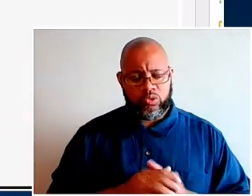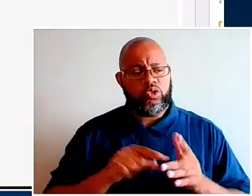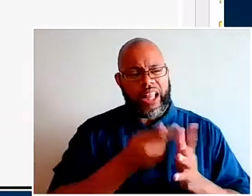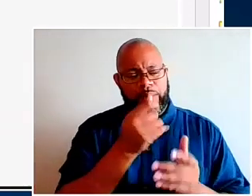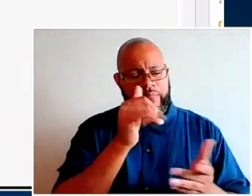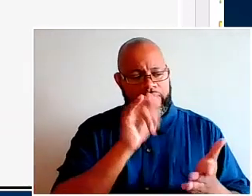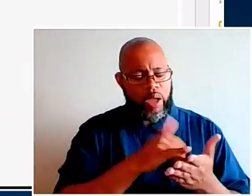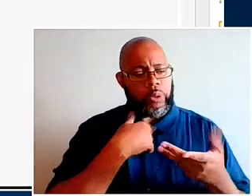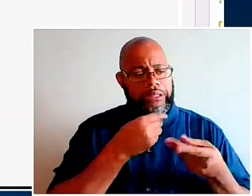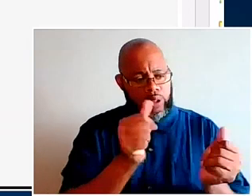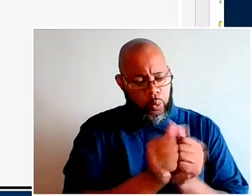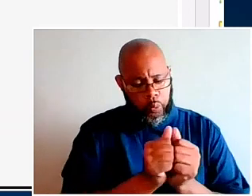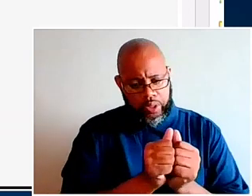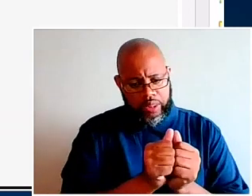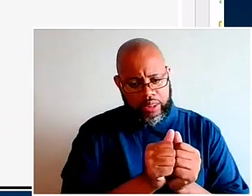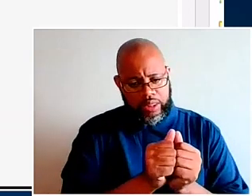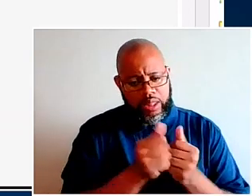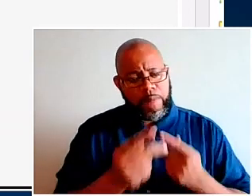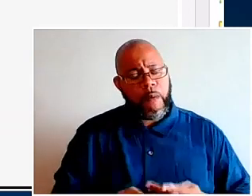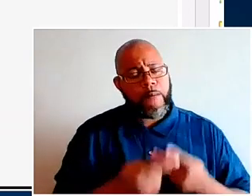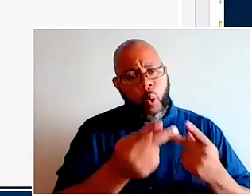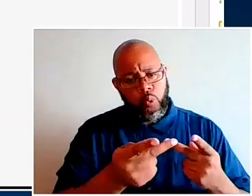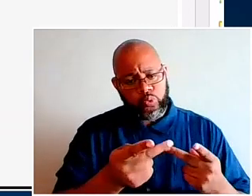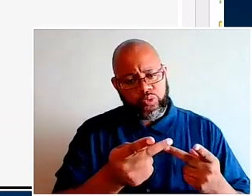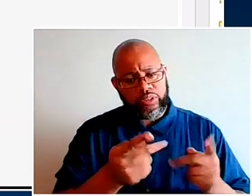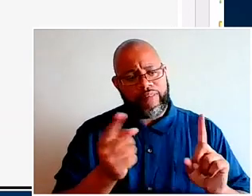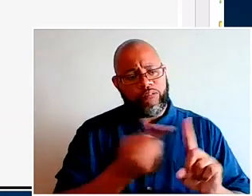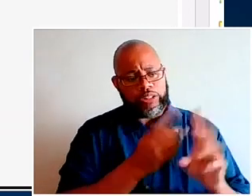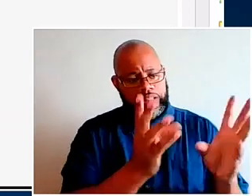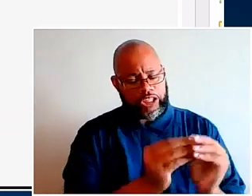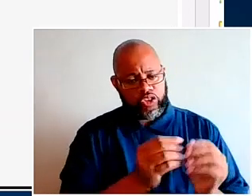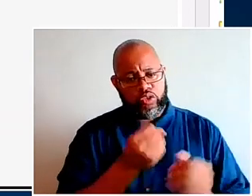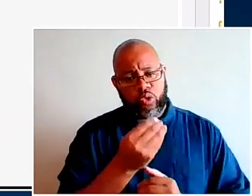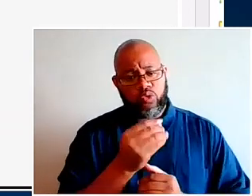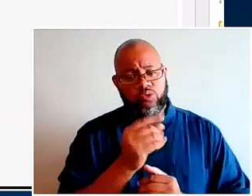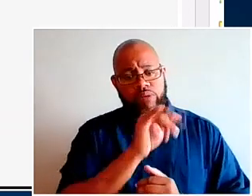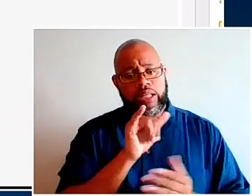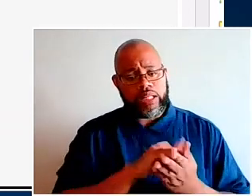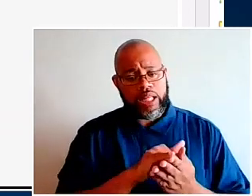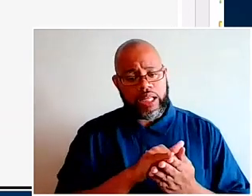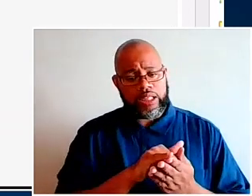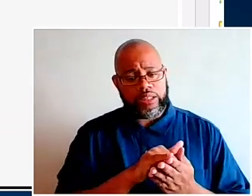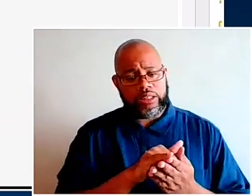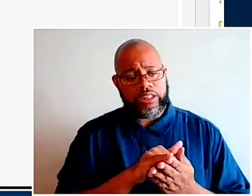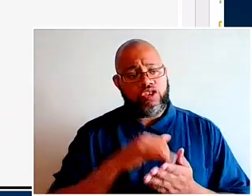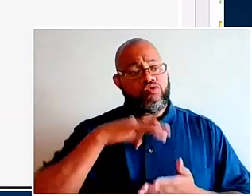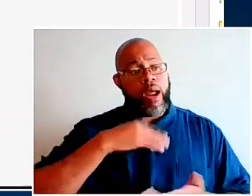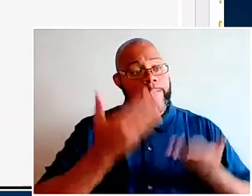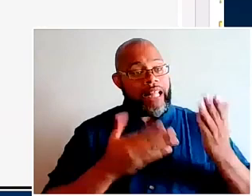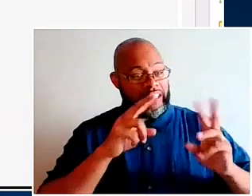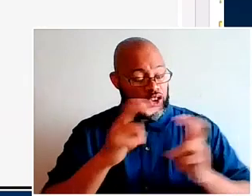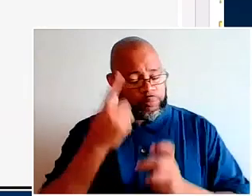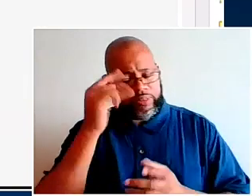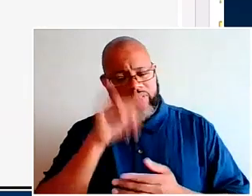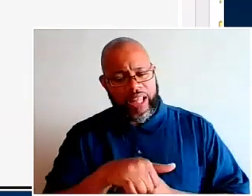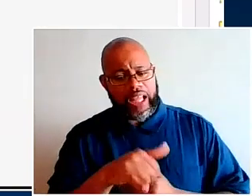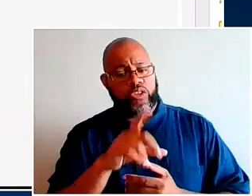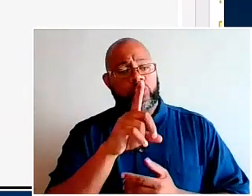did deal with and proposed in the first session. So this really is a credit balance issue, because these fees